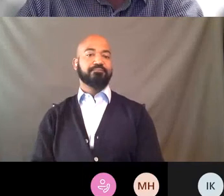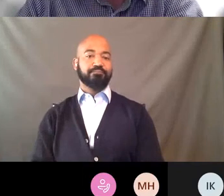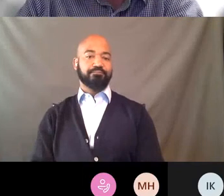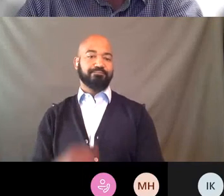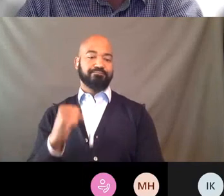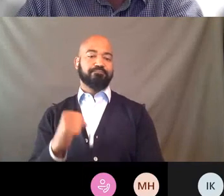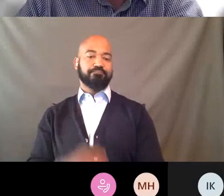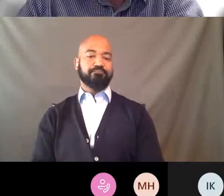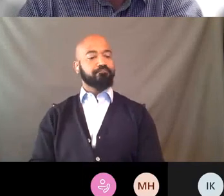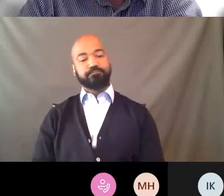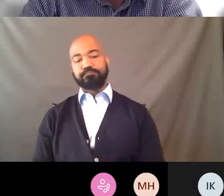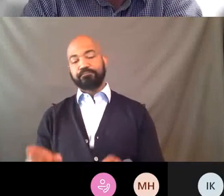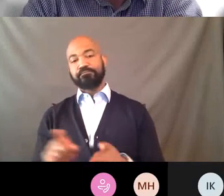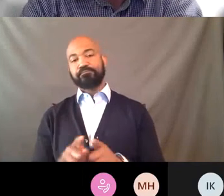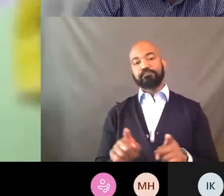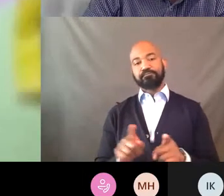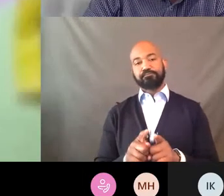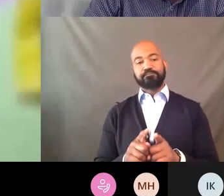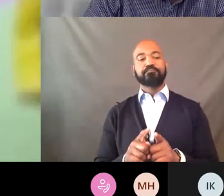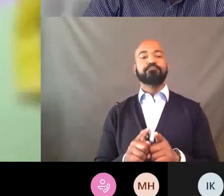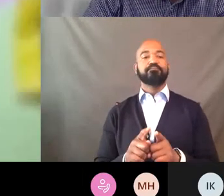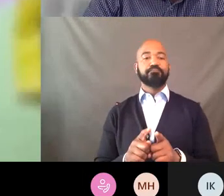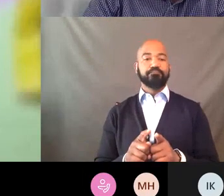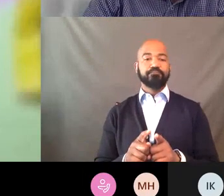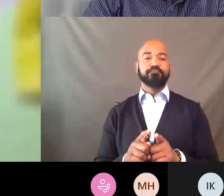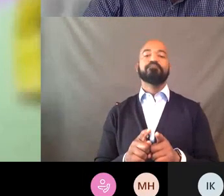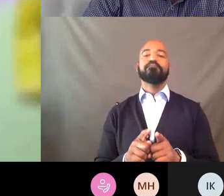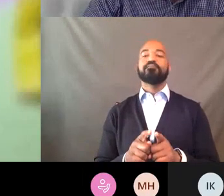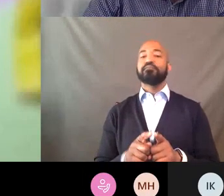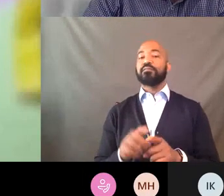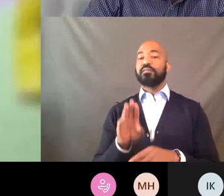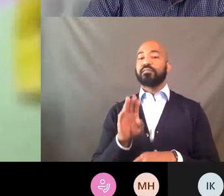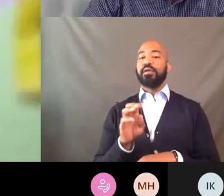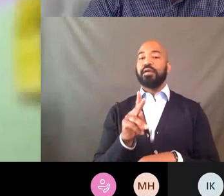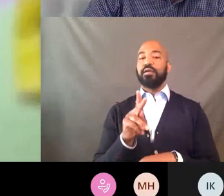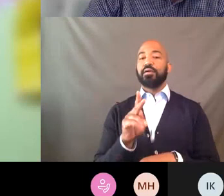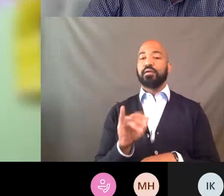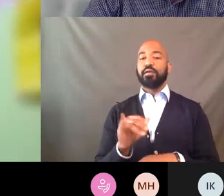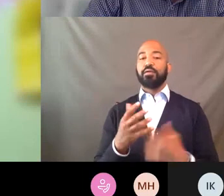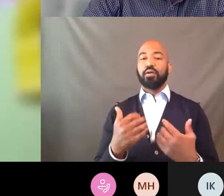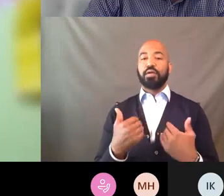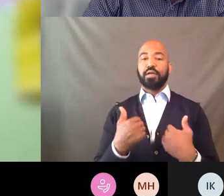thank you. Rebecca, did you have something to share?